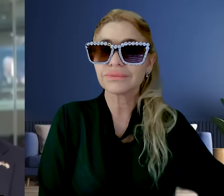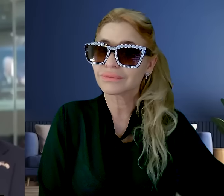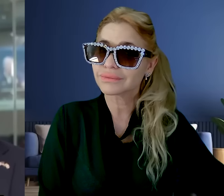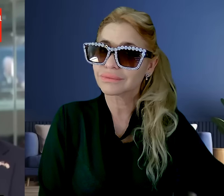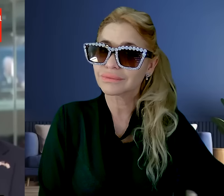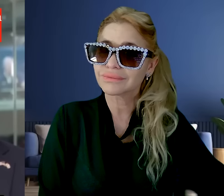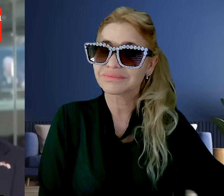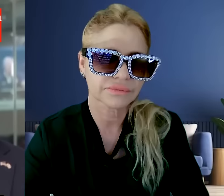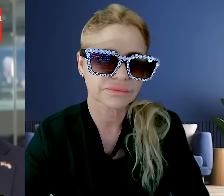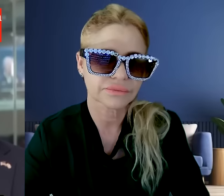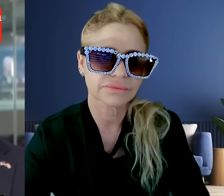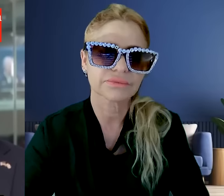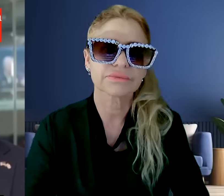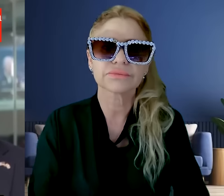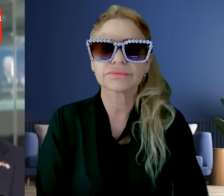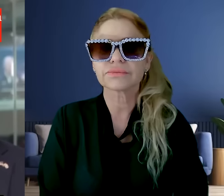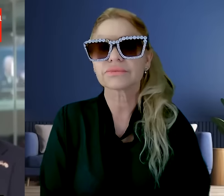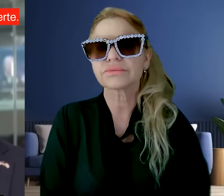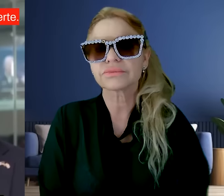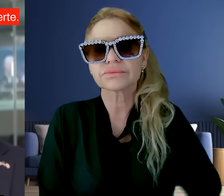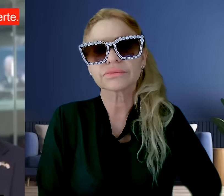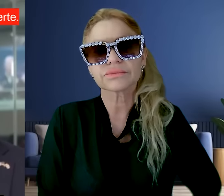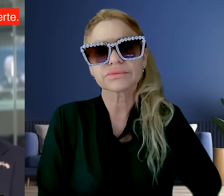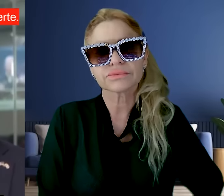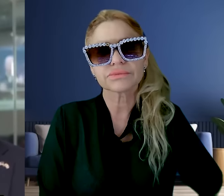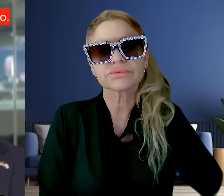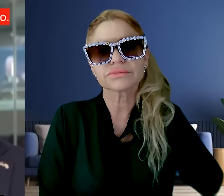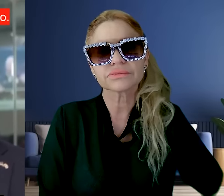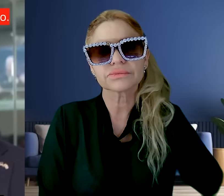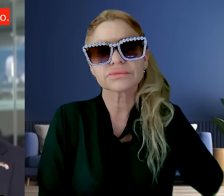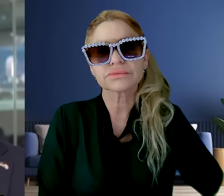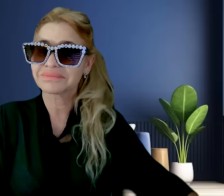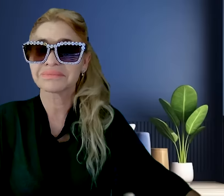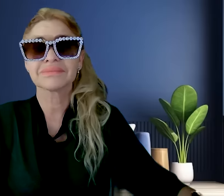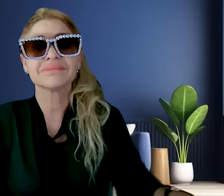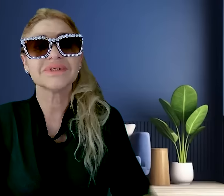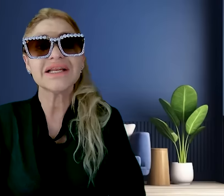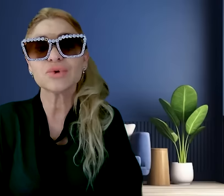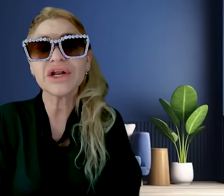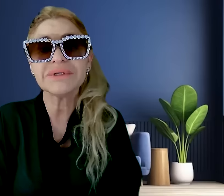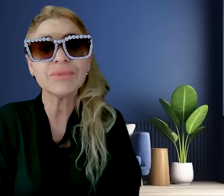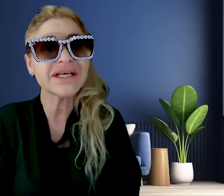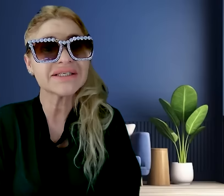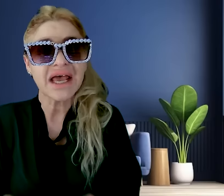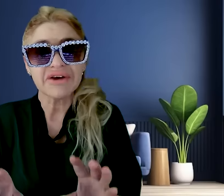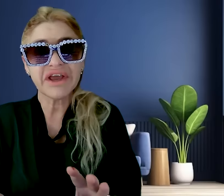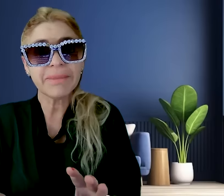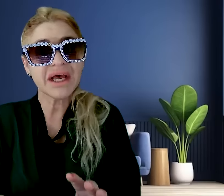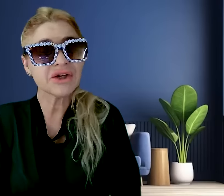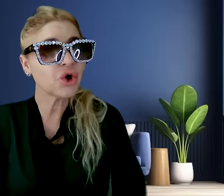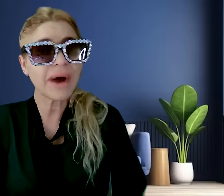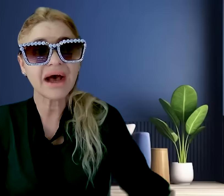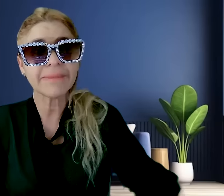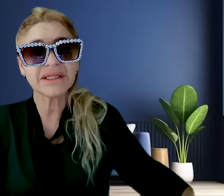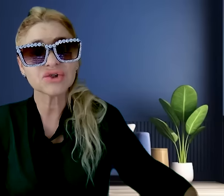going to happen. I'm the sheriff that's in charge here, and we will make sure to protect you. Don't worry about it. Ya lo escucharon, mis amores.